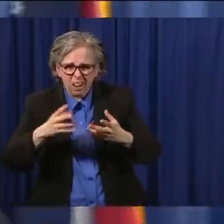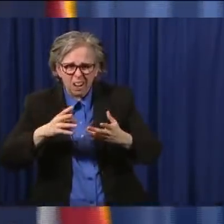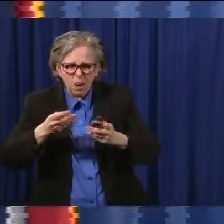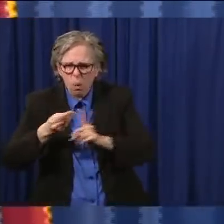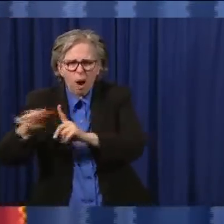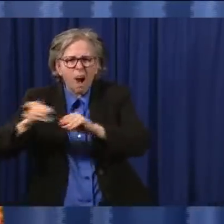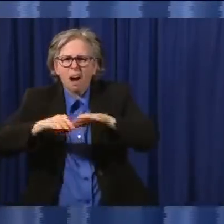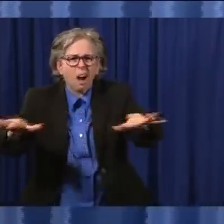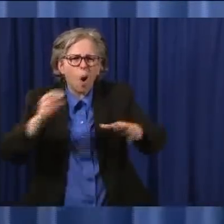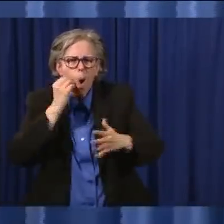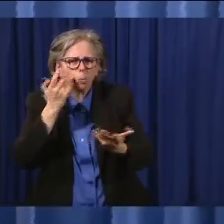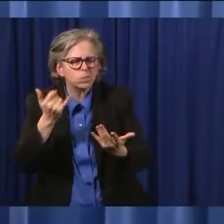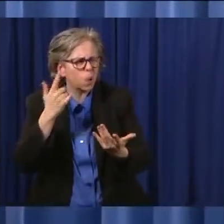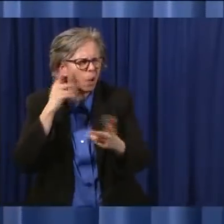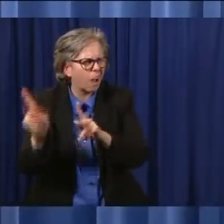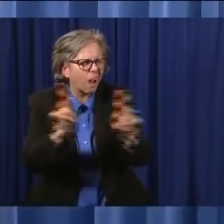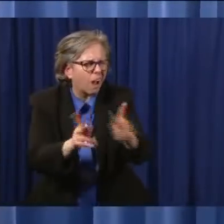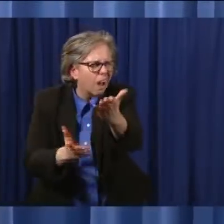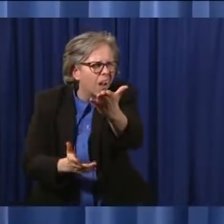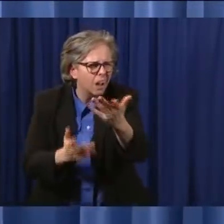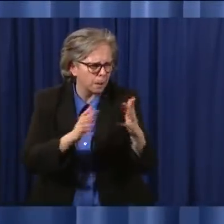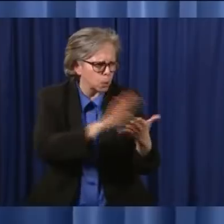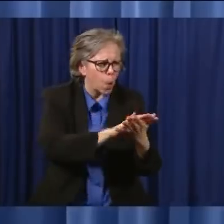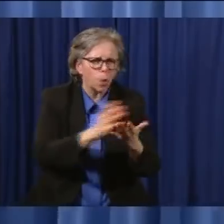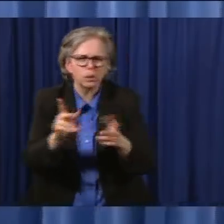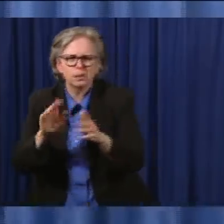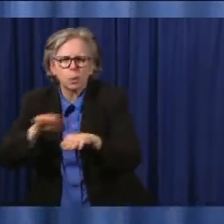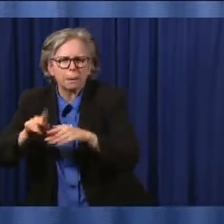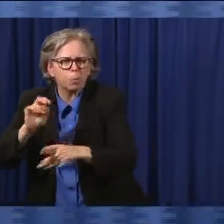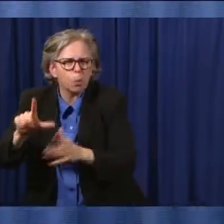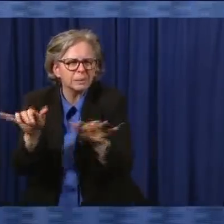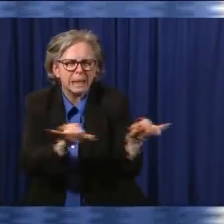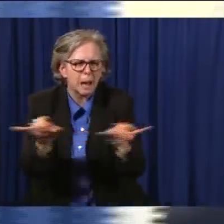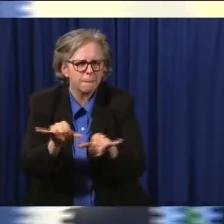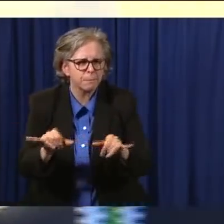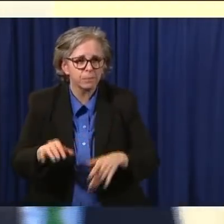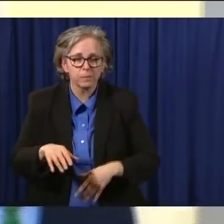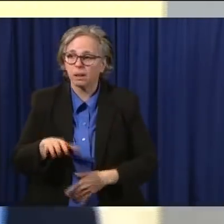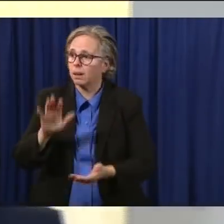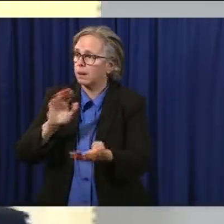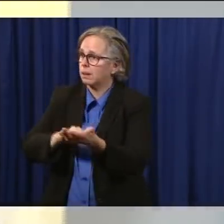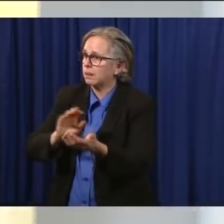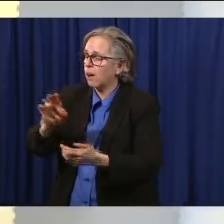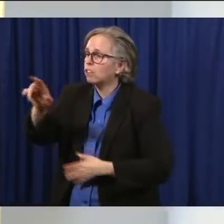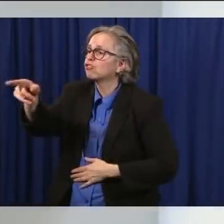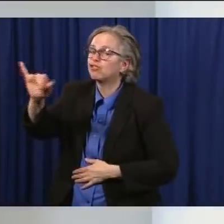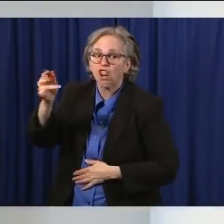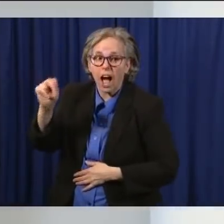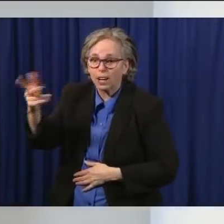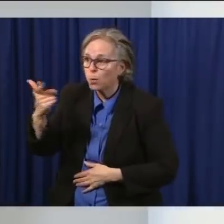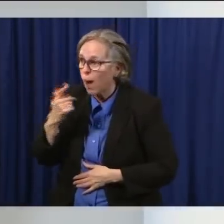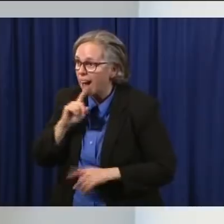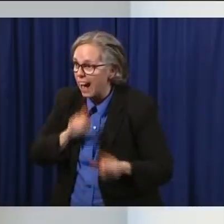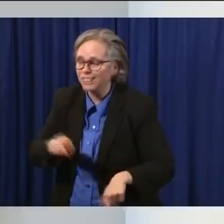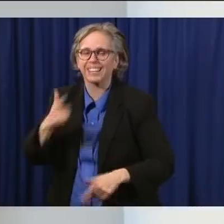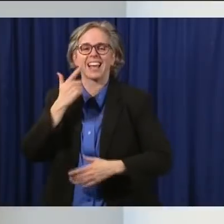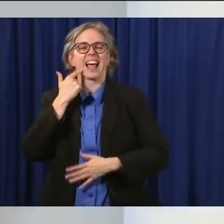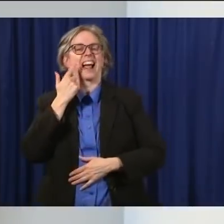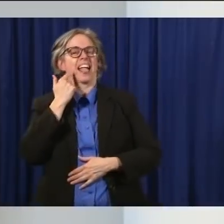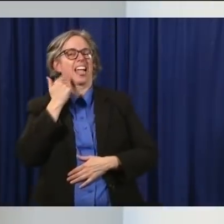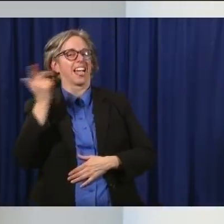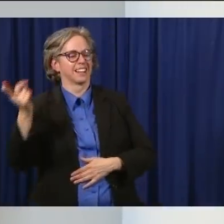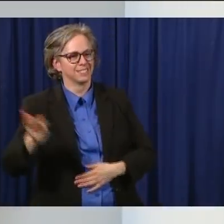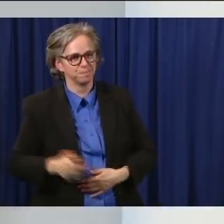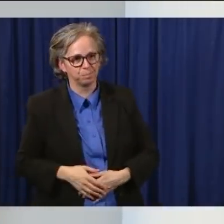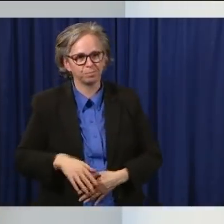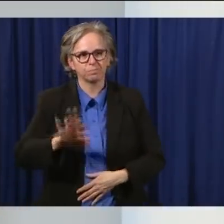John, you're the expert on that. We'll get everybody involved here. Look, we have guidelines for how things